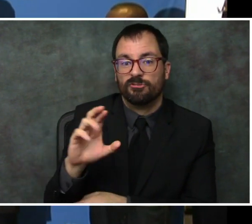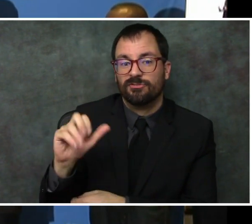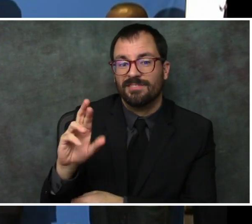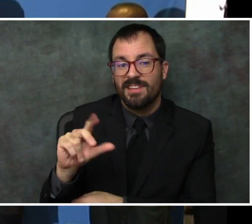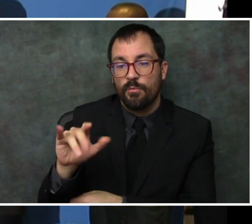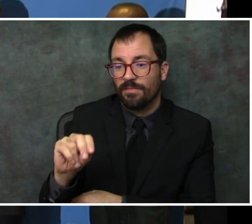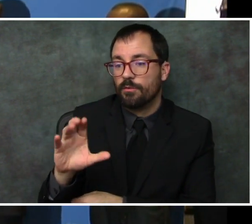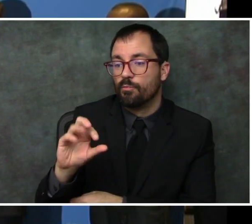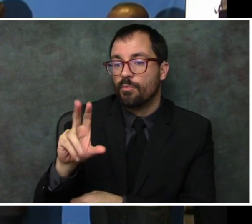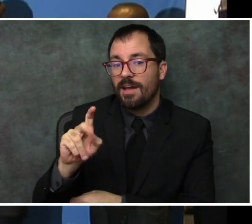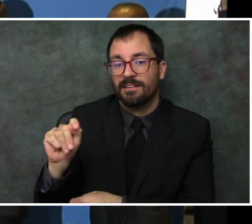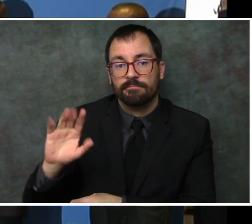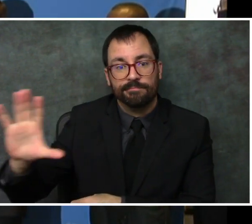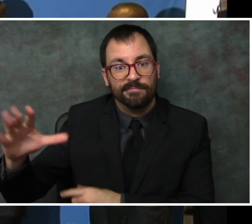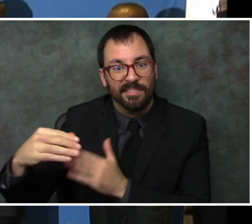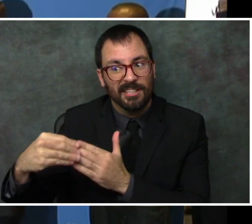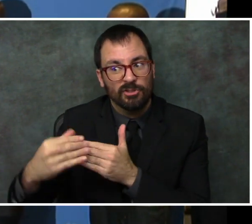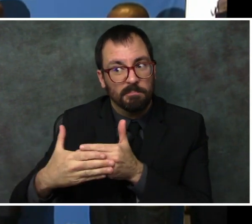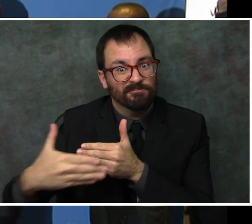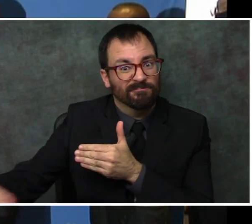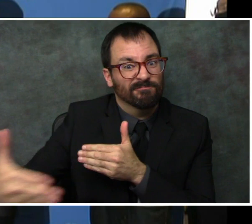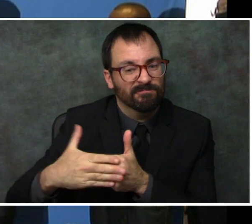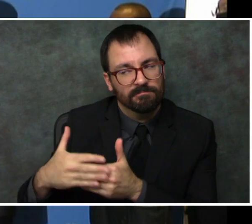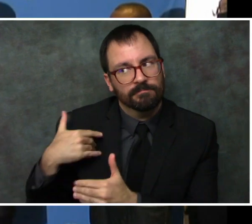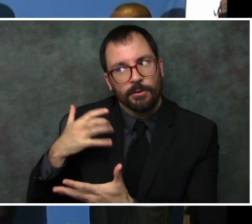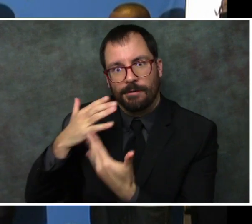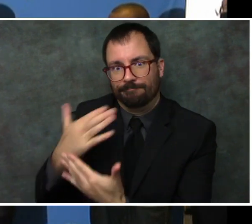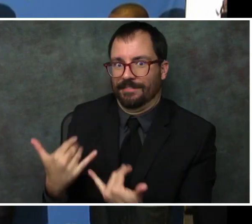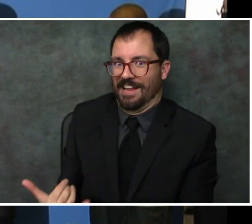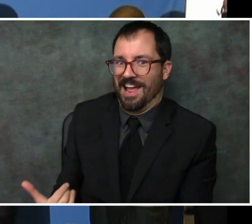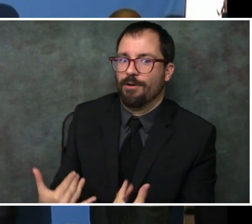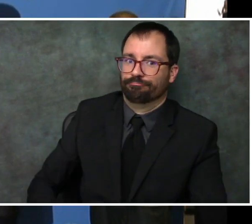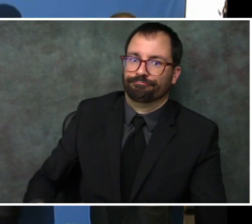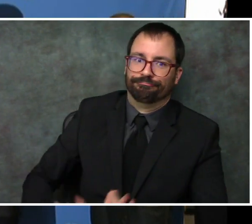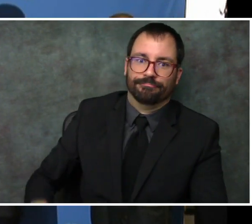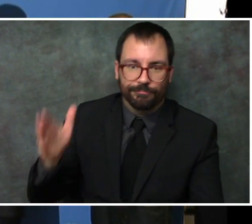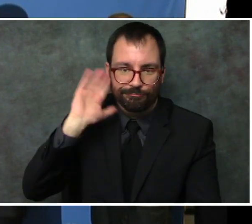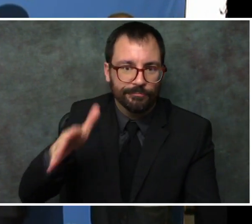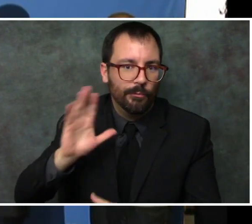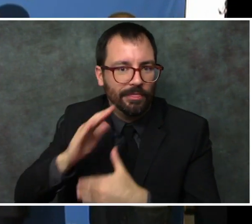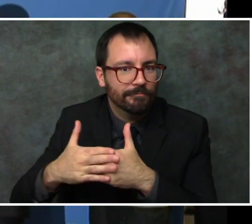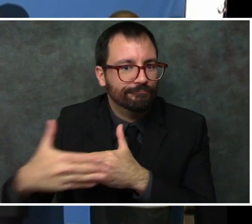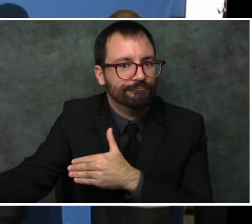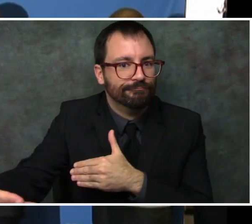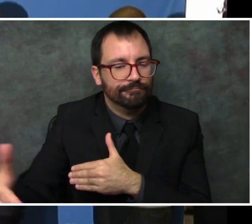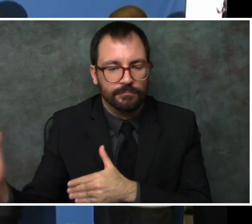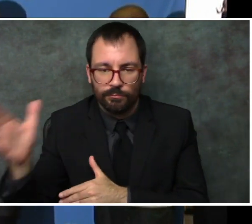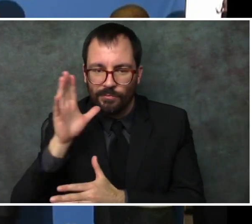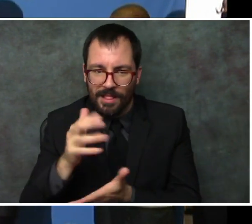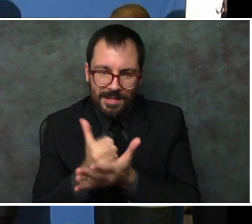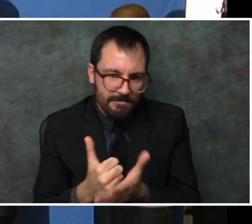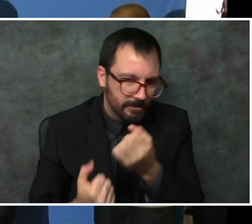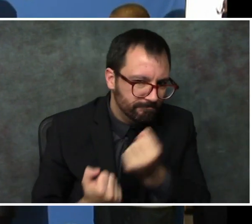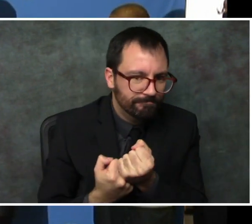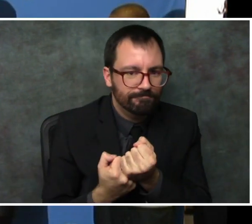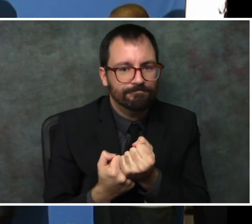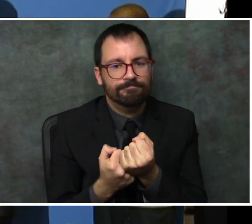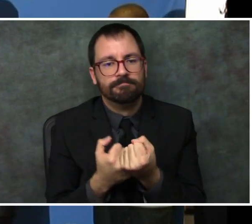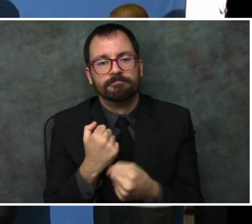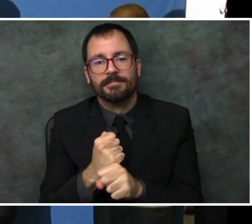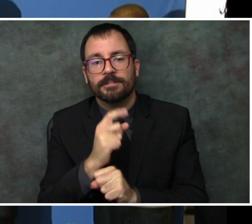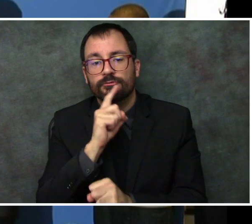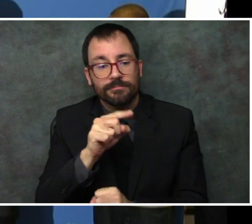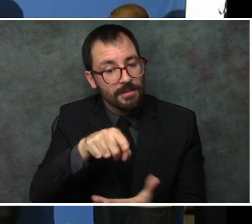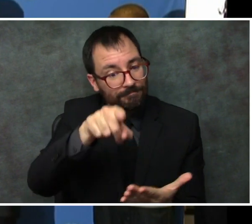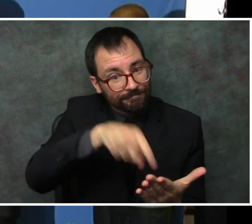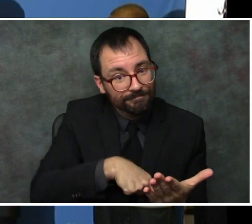Crockett for the leadership we know she will demonstrate in helping to make sure that these recommendations are implemented